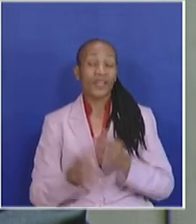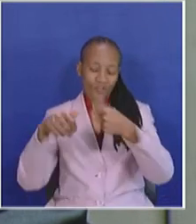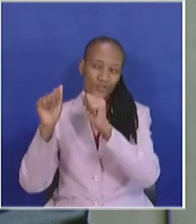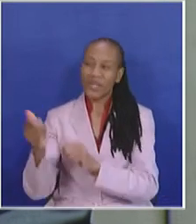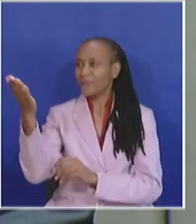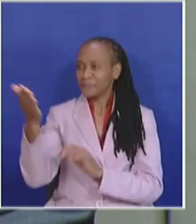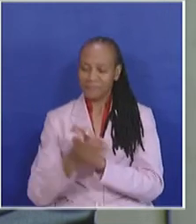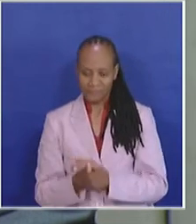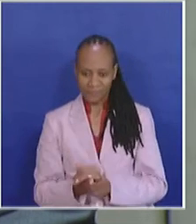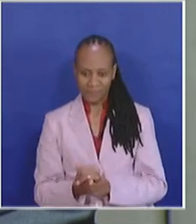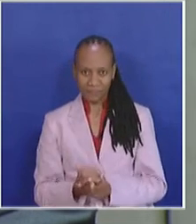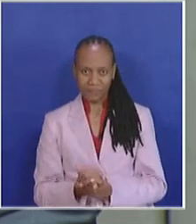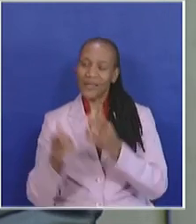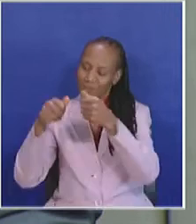Chairperson